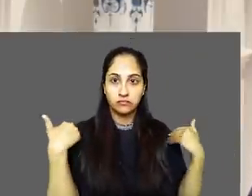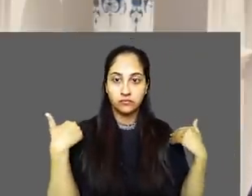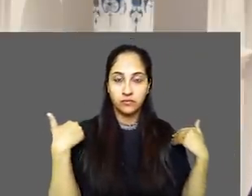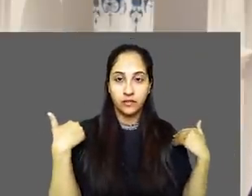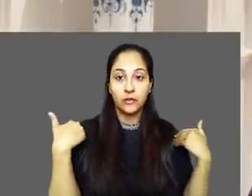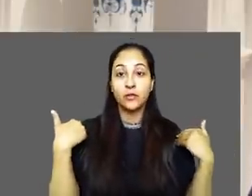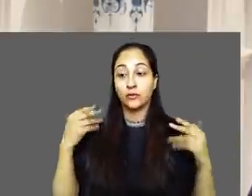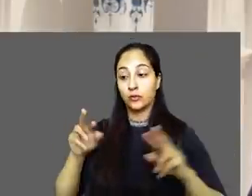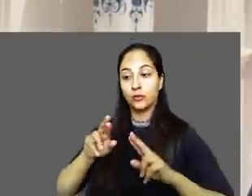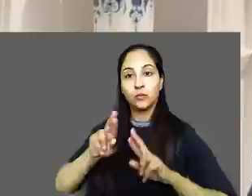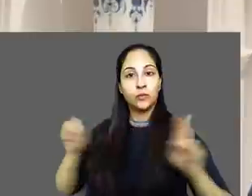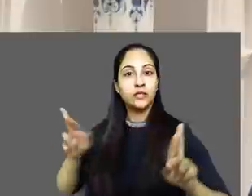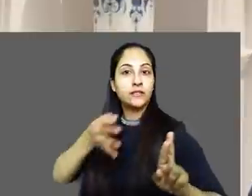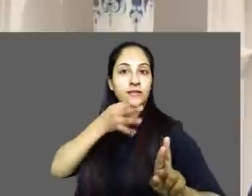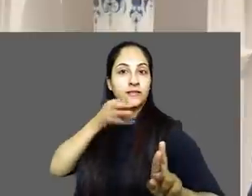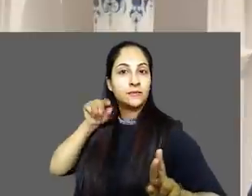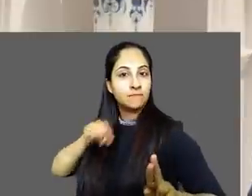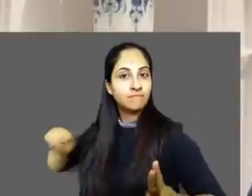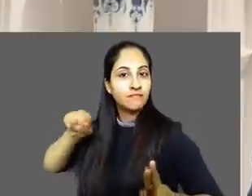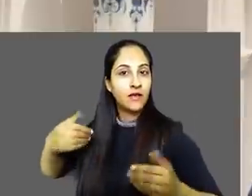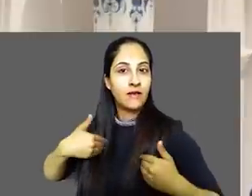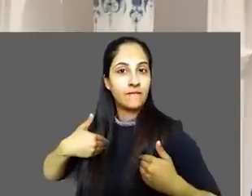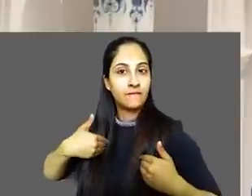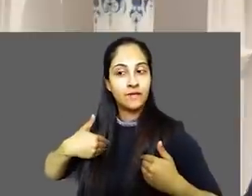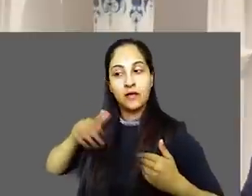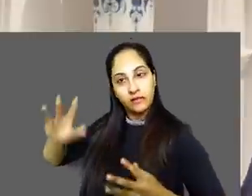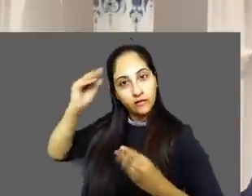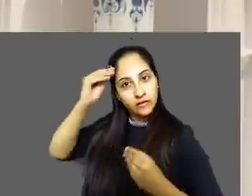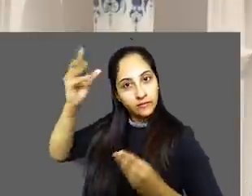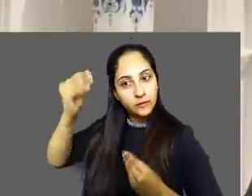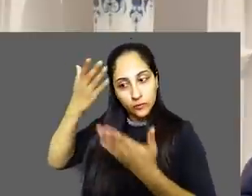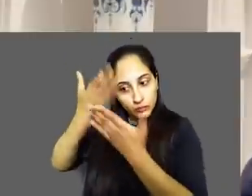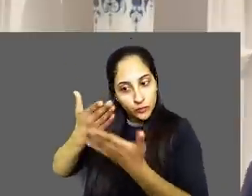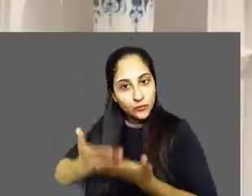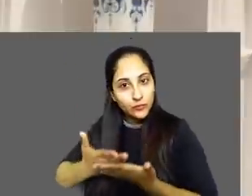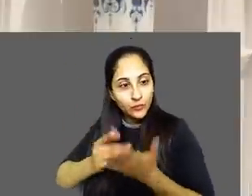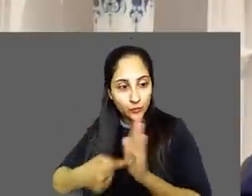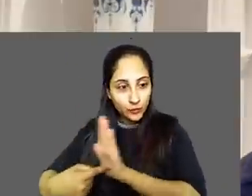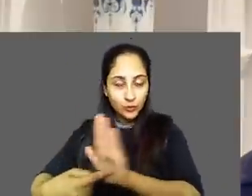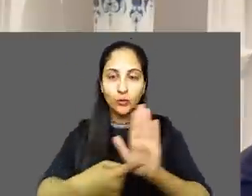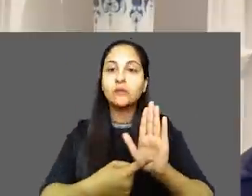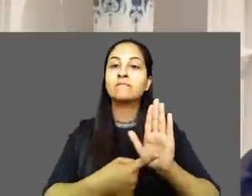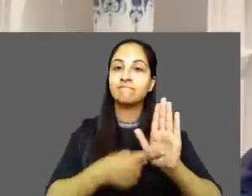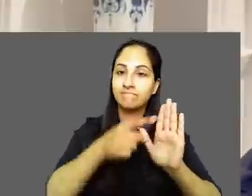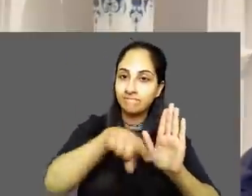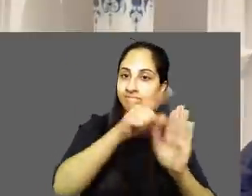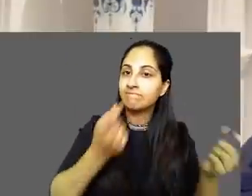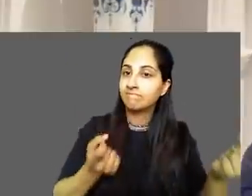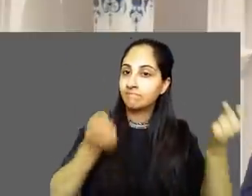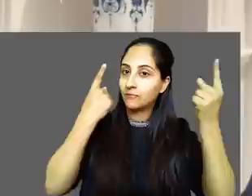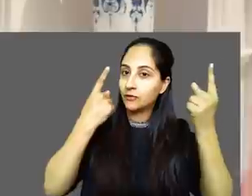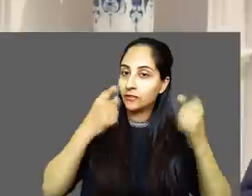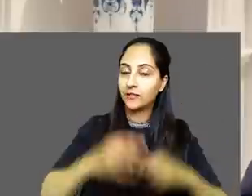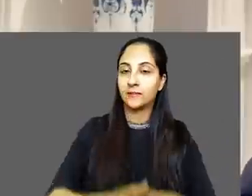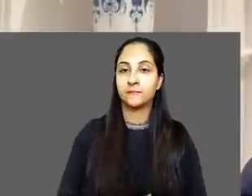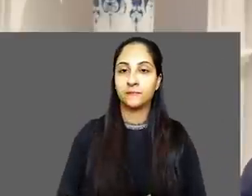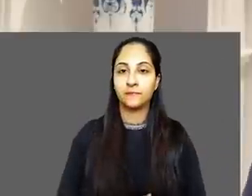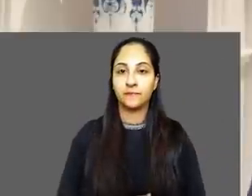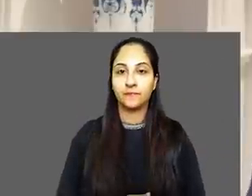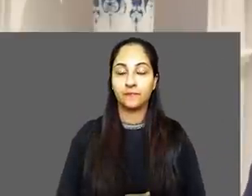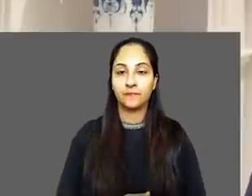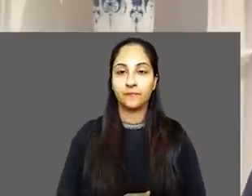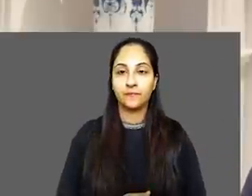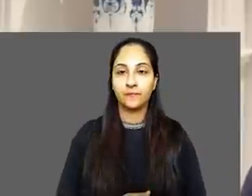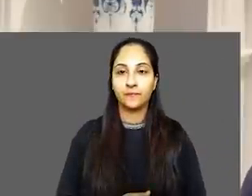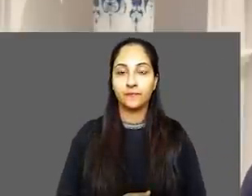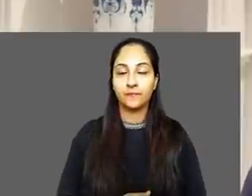tested our capacities and our resilience, because when you've never experienced and seen something like that in your lifetime, where you've